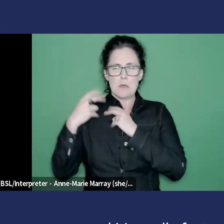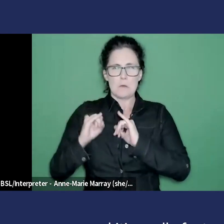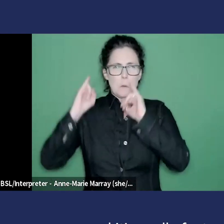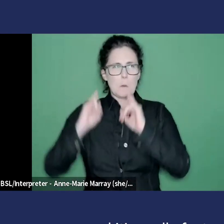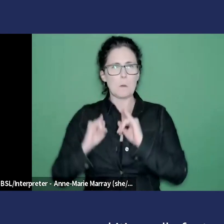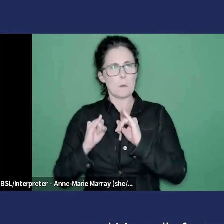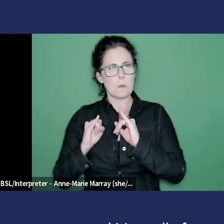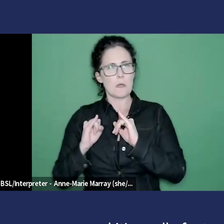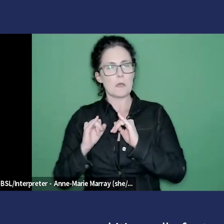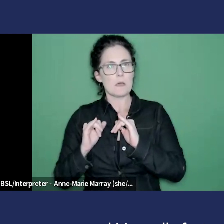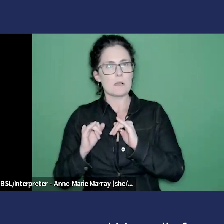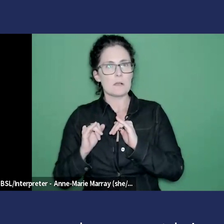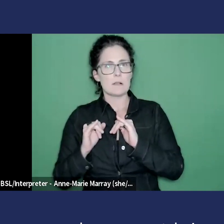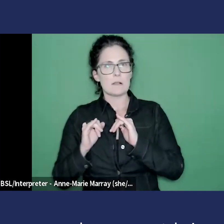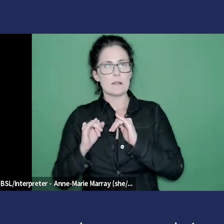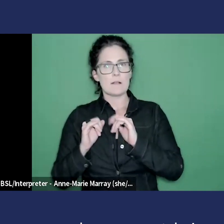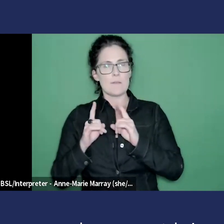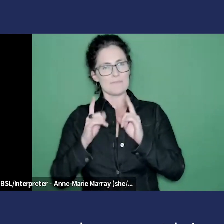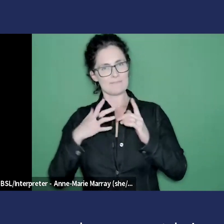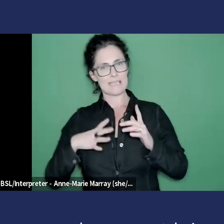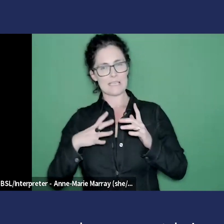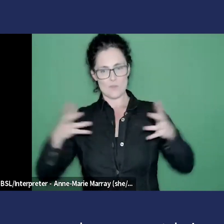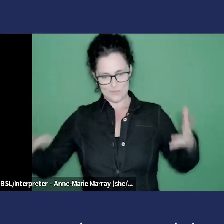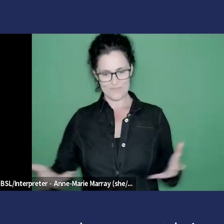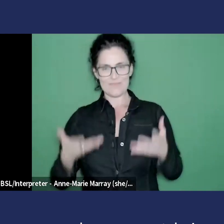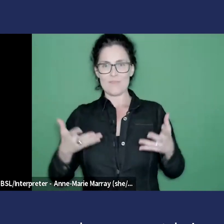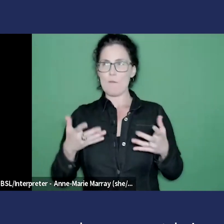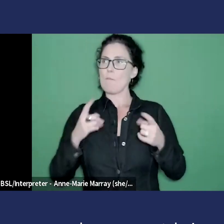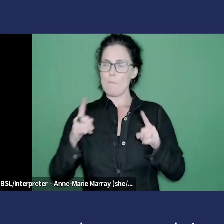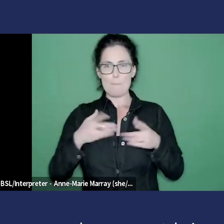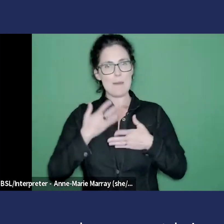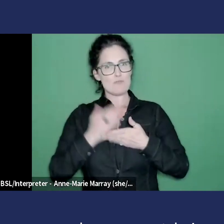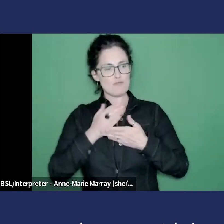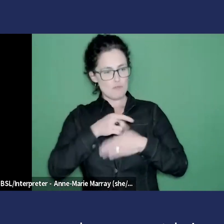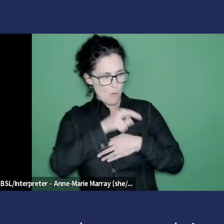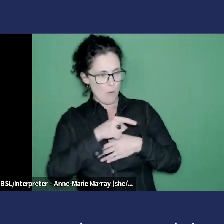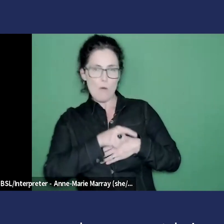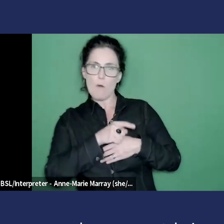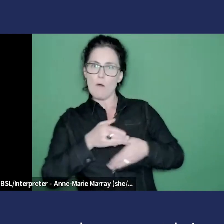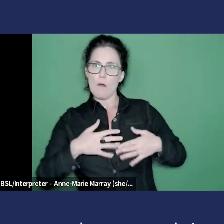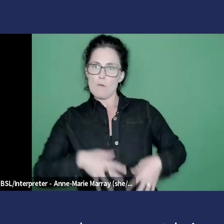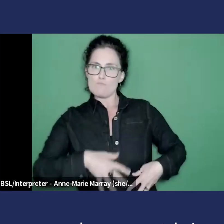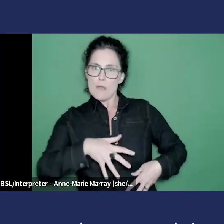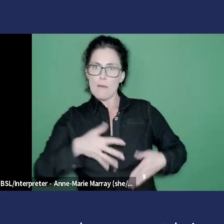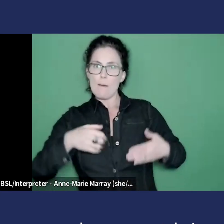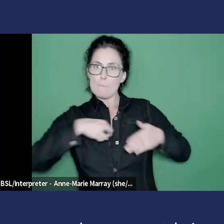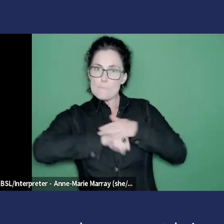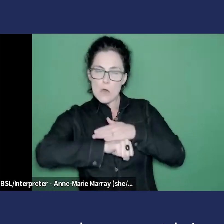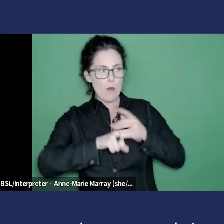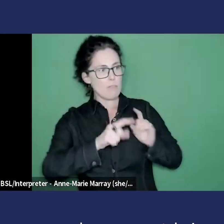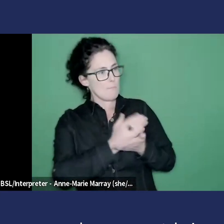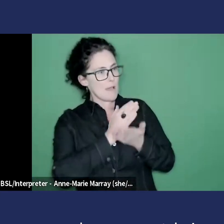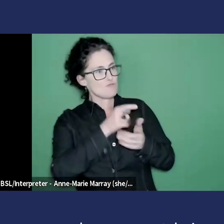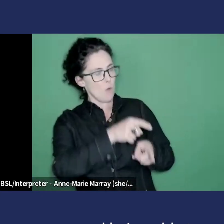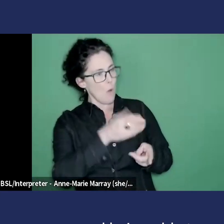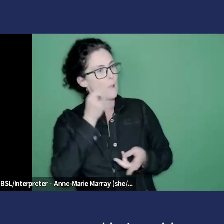an environment that really emits love, respect, being valued, being understood, feeling safe, feeling seen